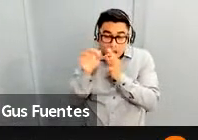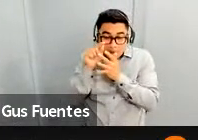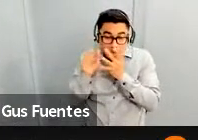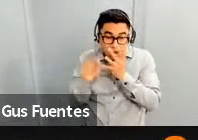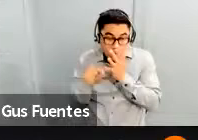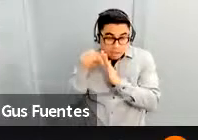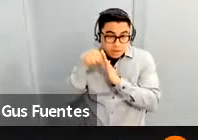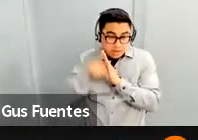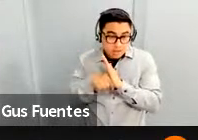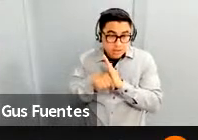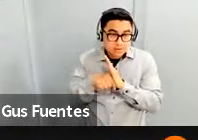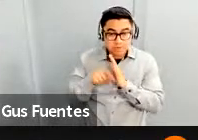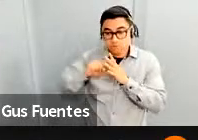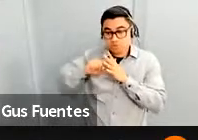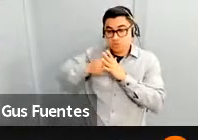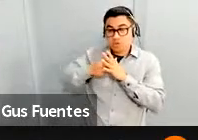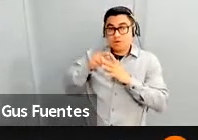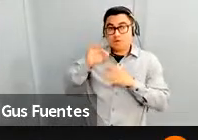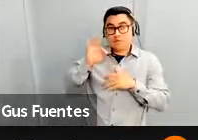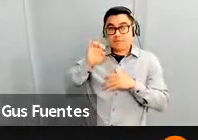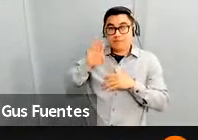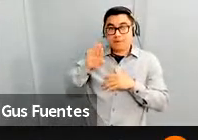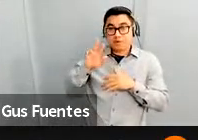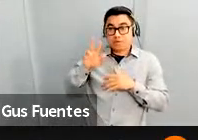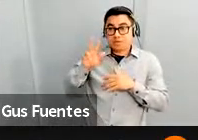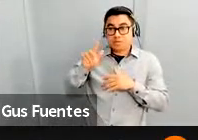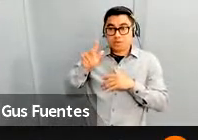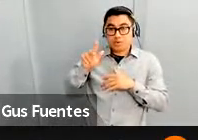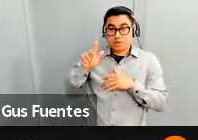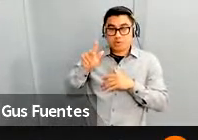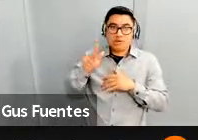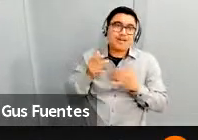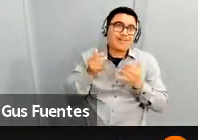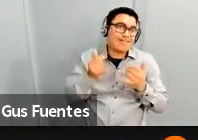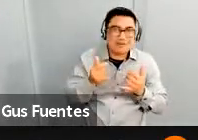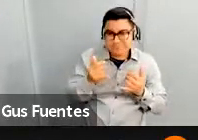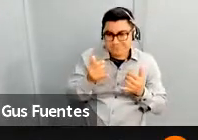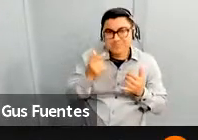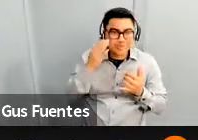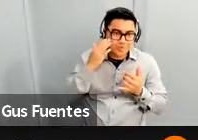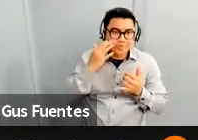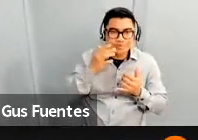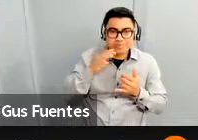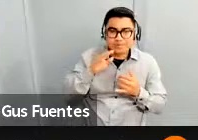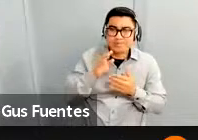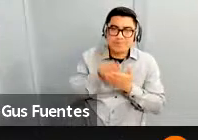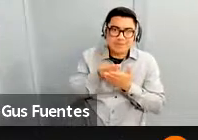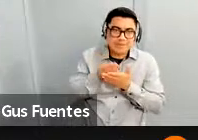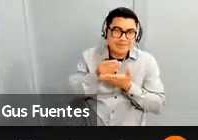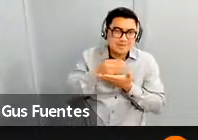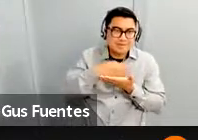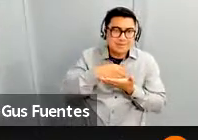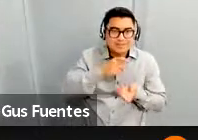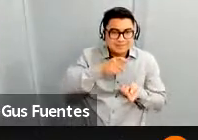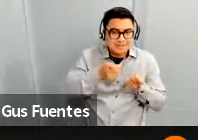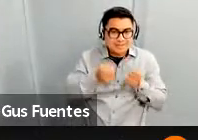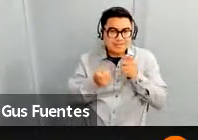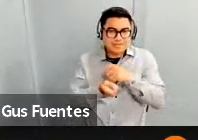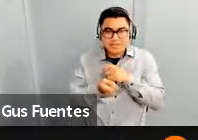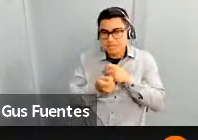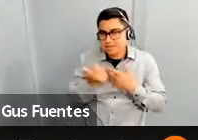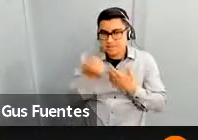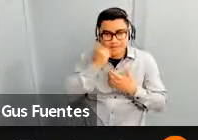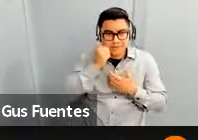was as of February 23rd. Now, as with all budgets, things change very rapidly, especially in this environment. But if